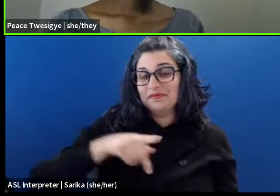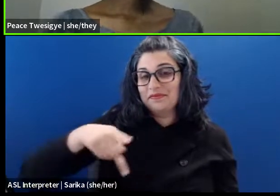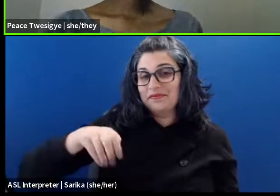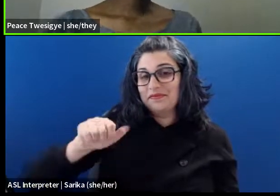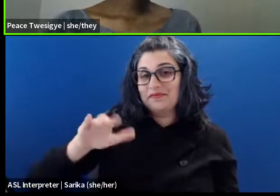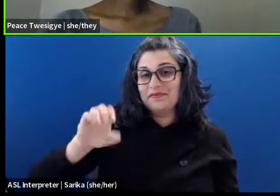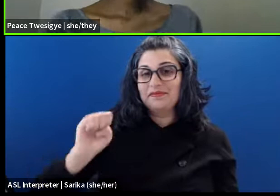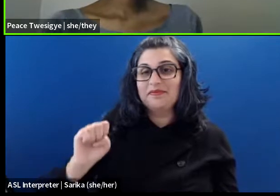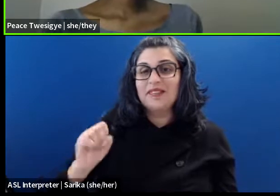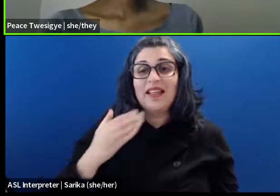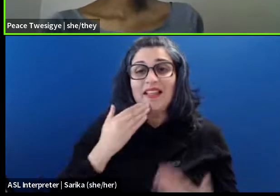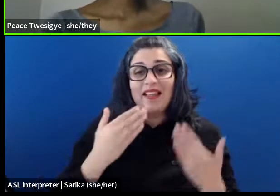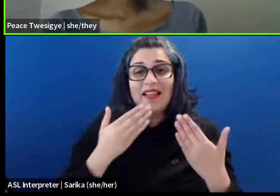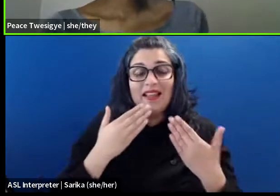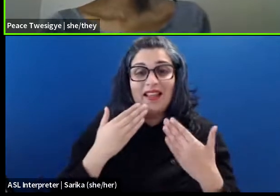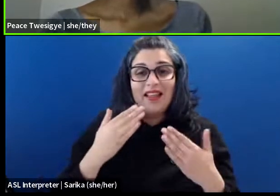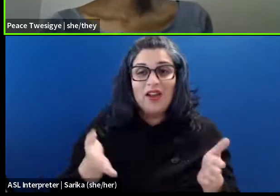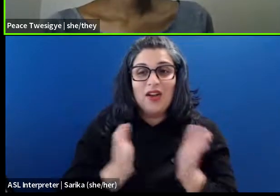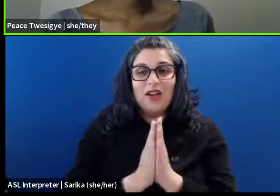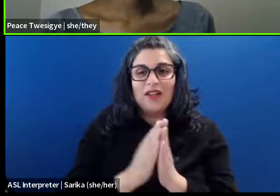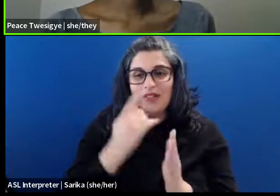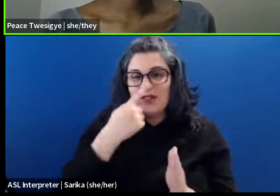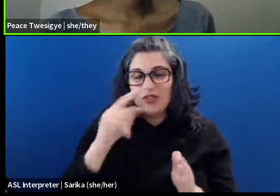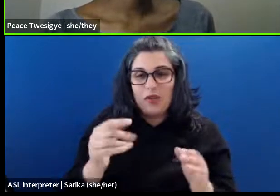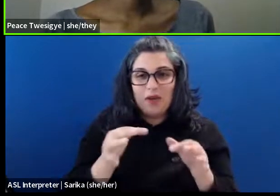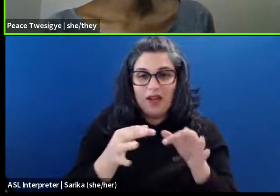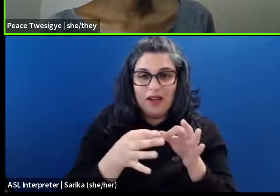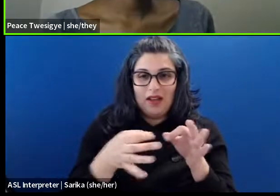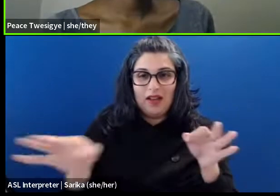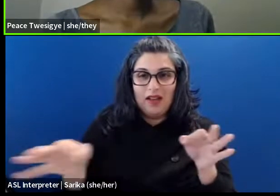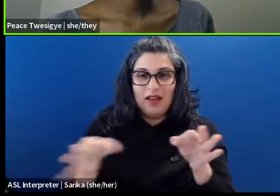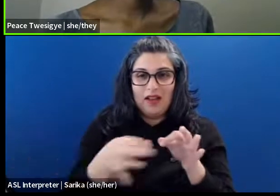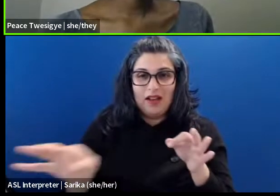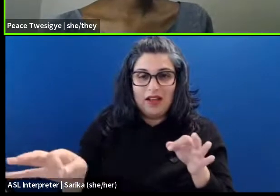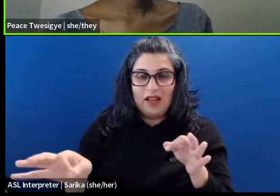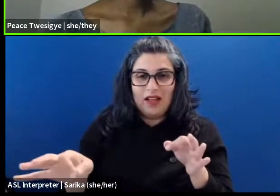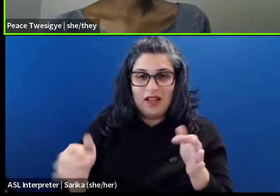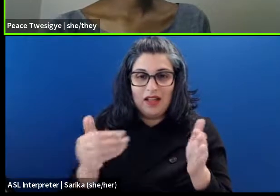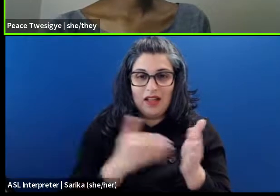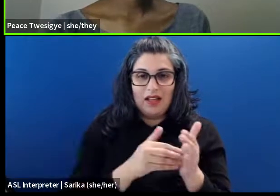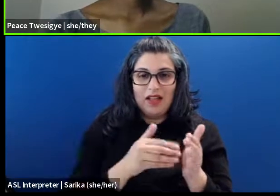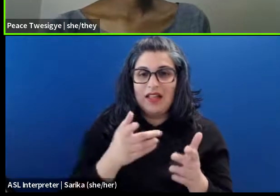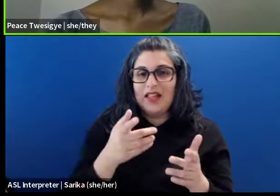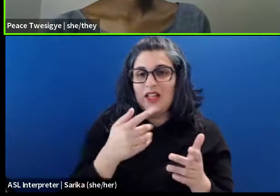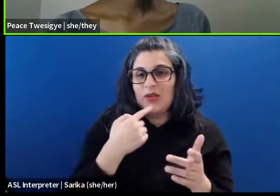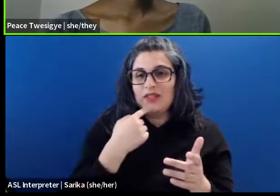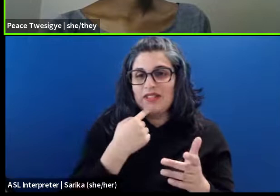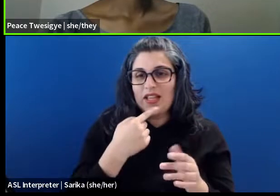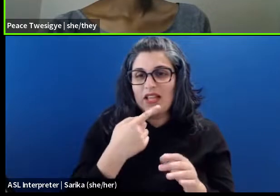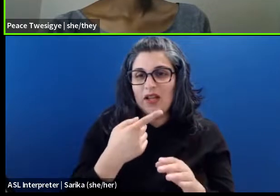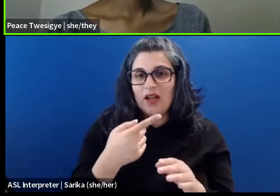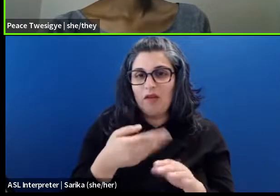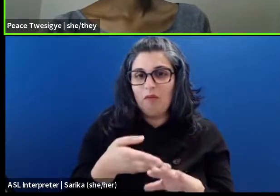Thank you. And there's a request here. Could you repeat the phrases of metta that you offered